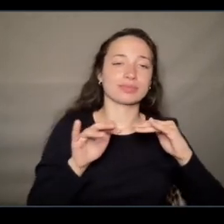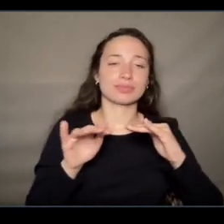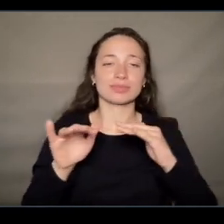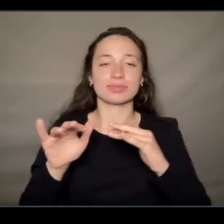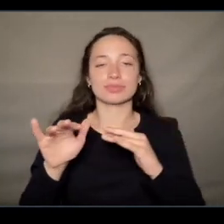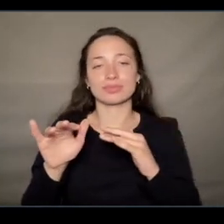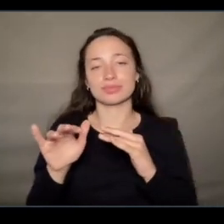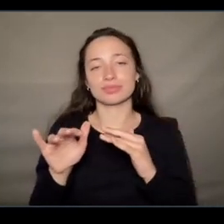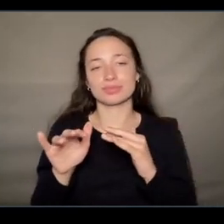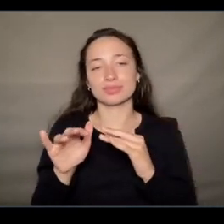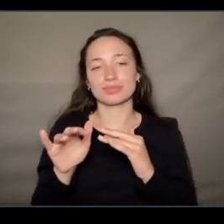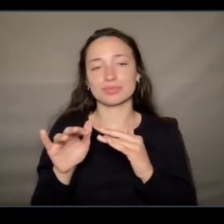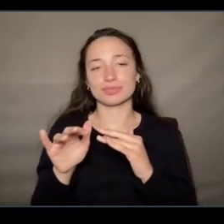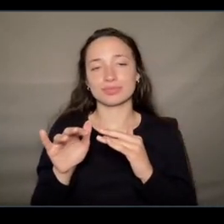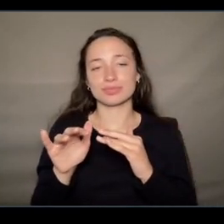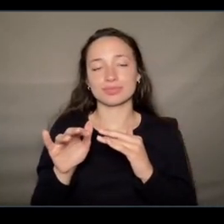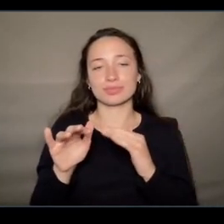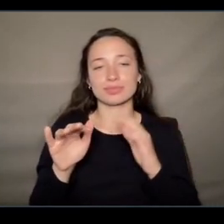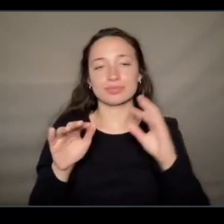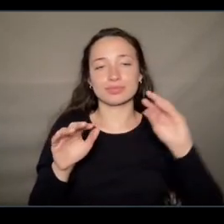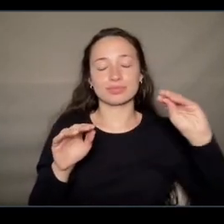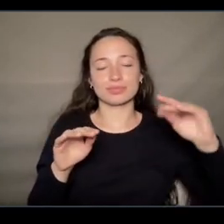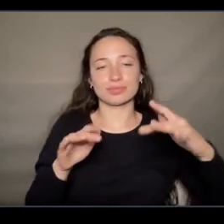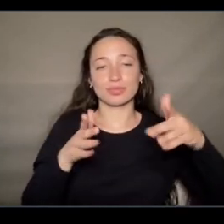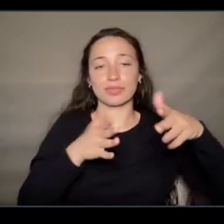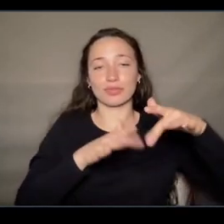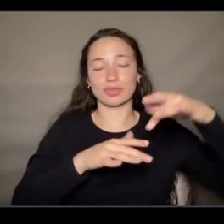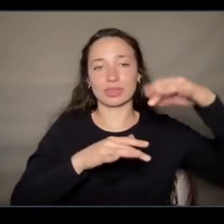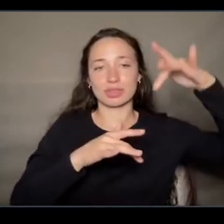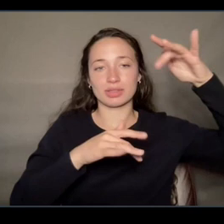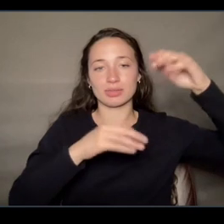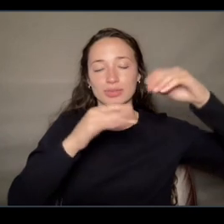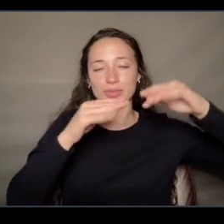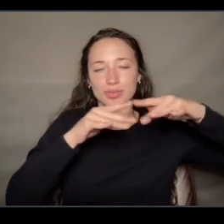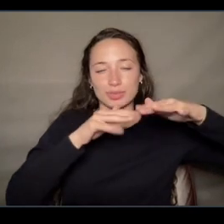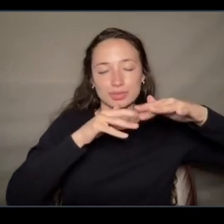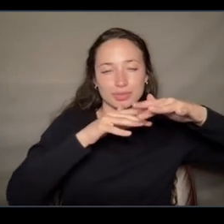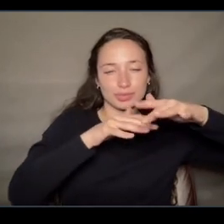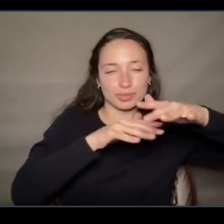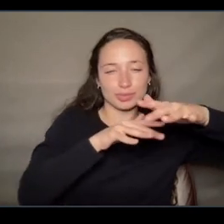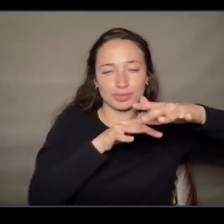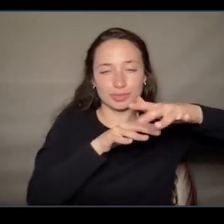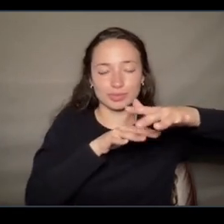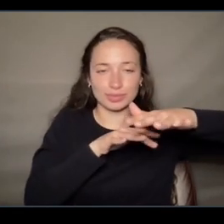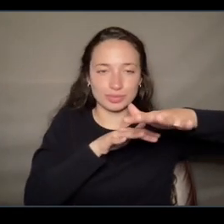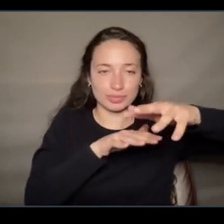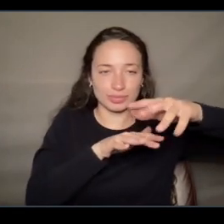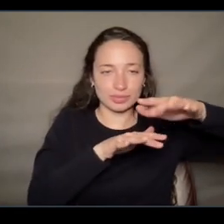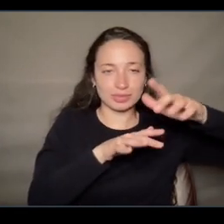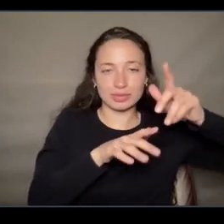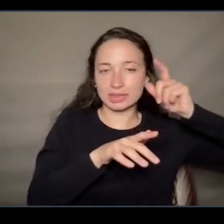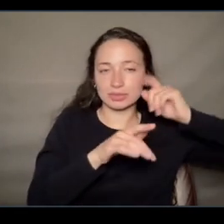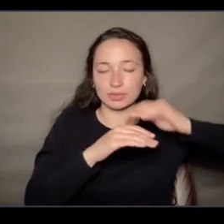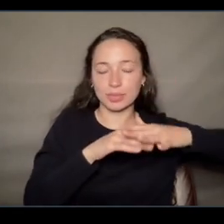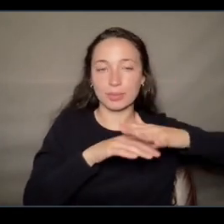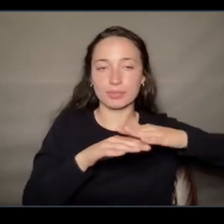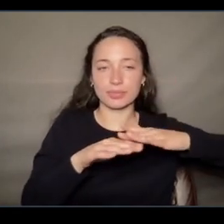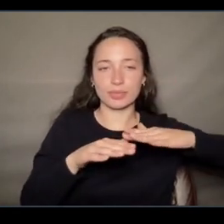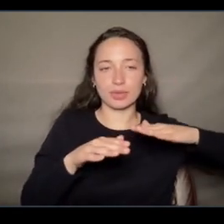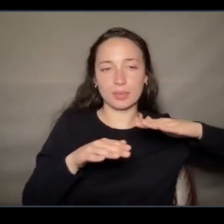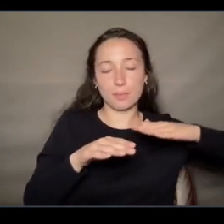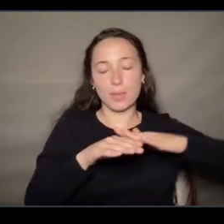tidal flow, Anisquam River lights, sheen, sheer listening to the